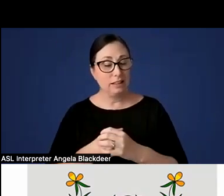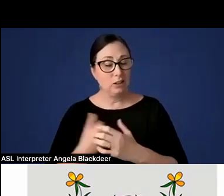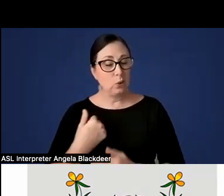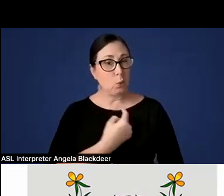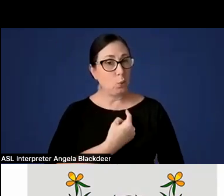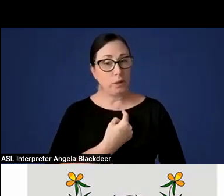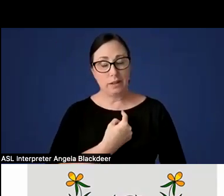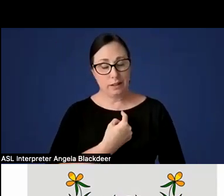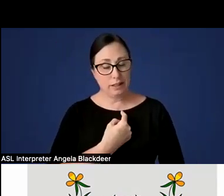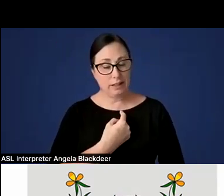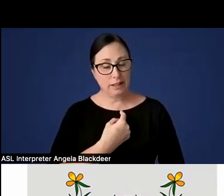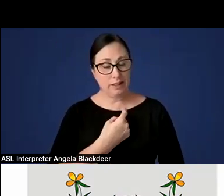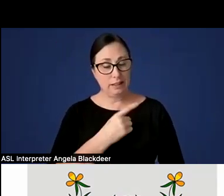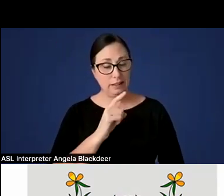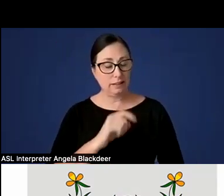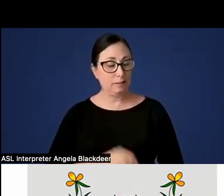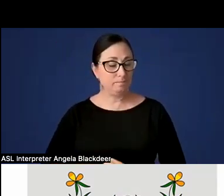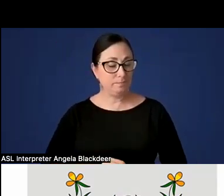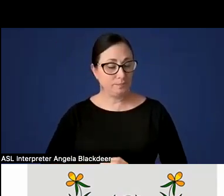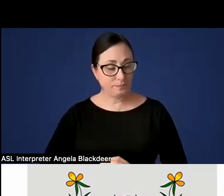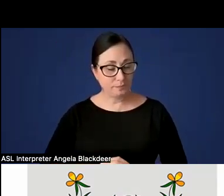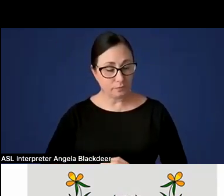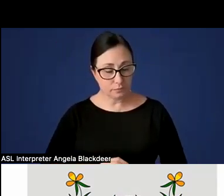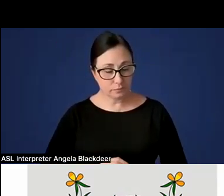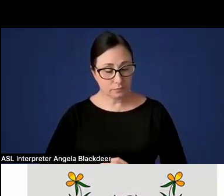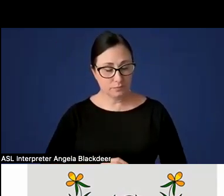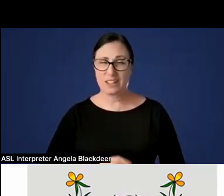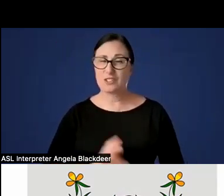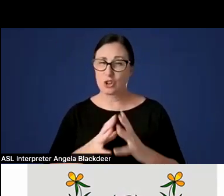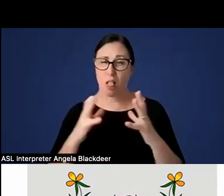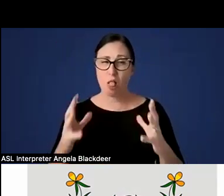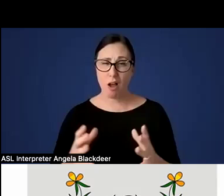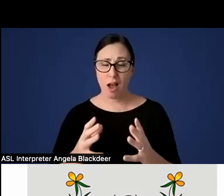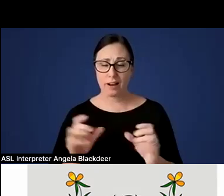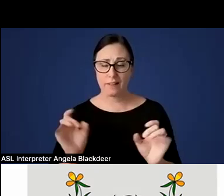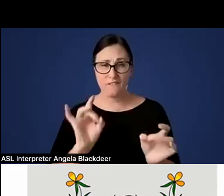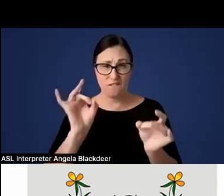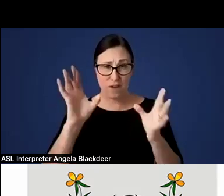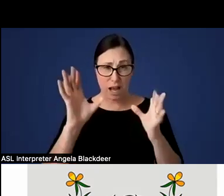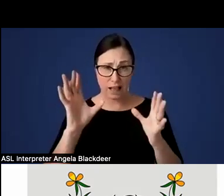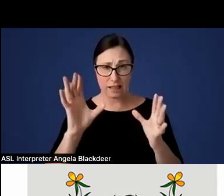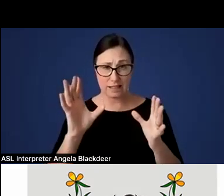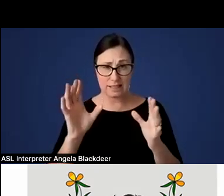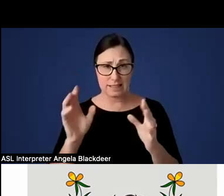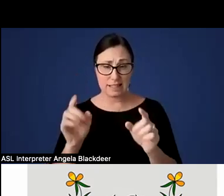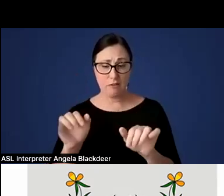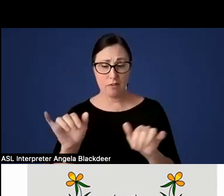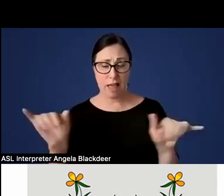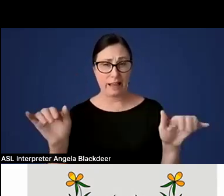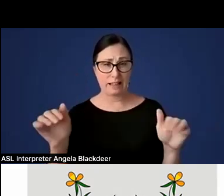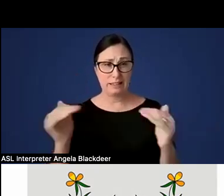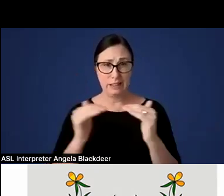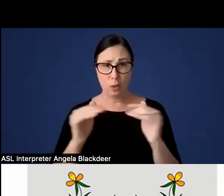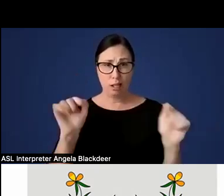we commit a lot of lateral violence, even in the way that we speak about,